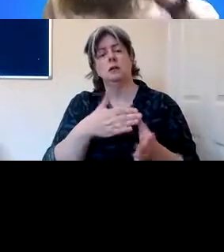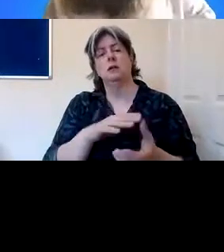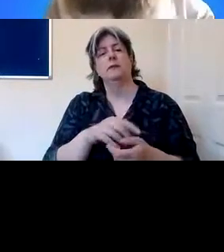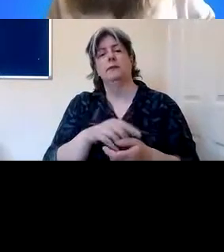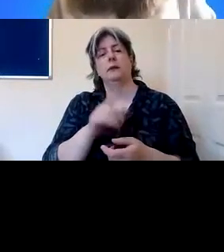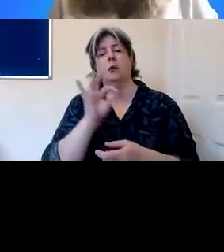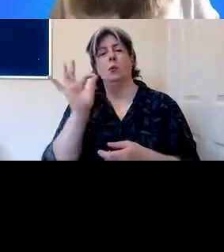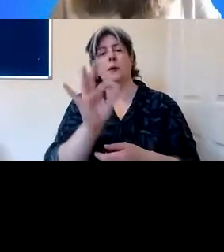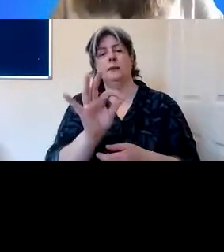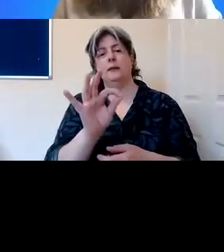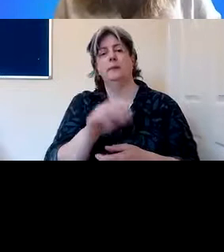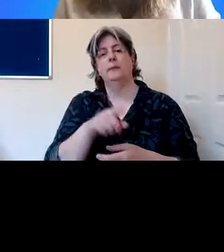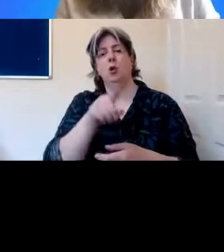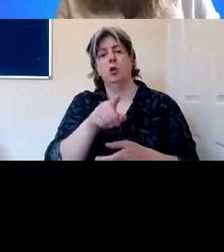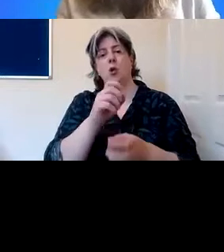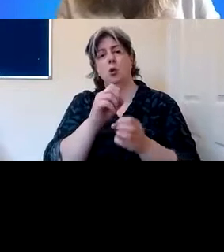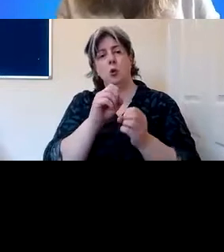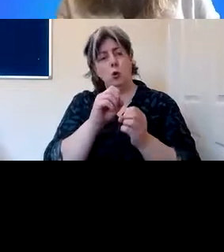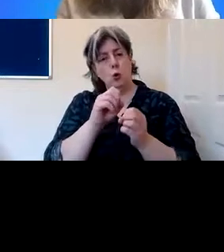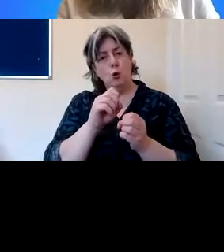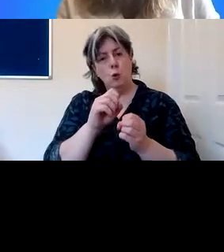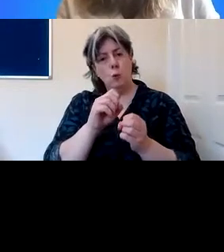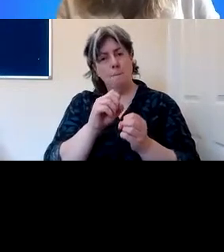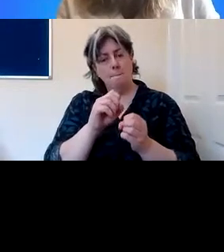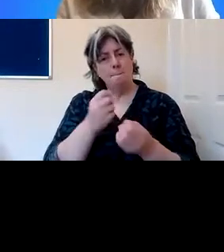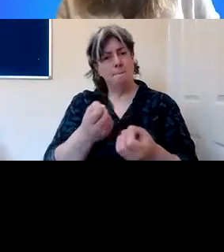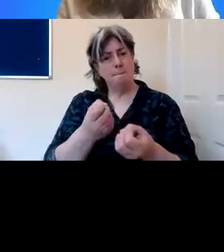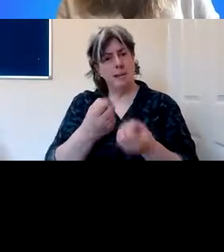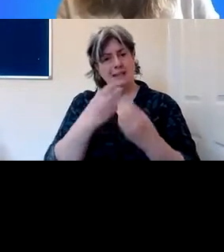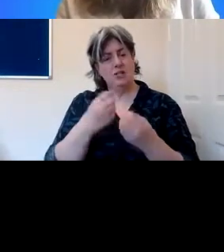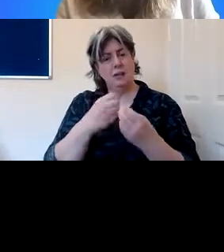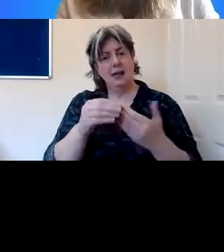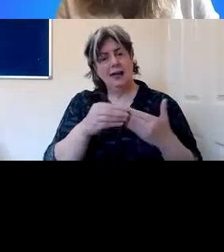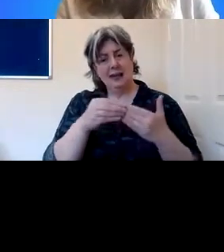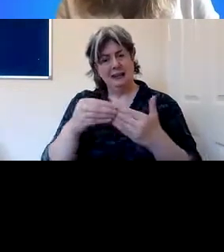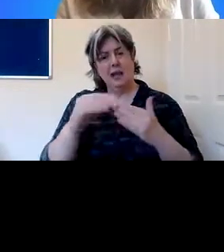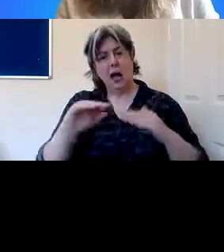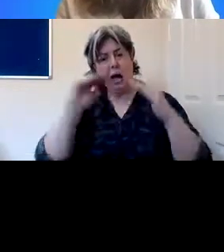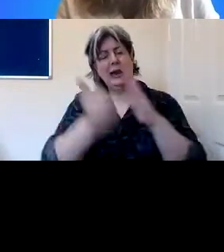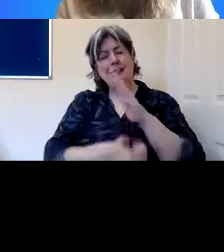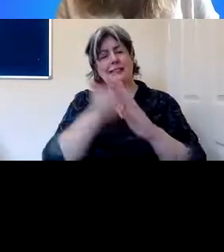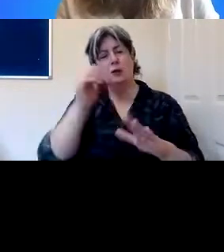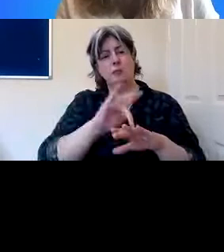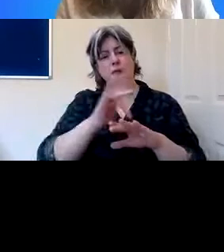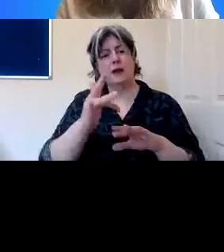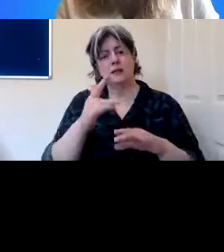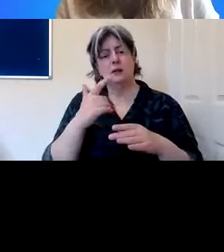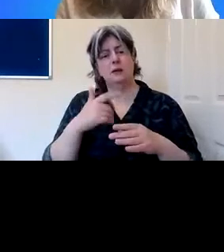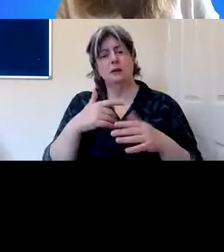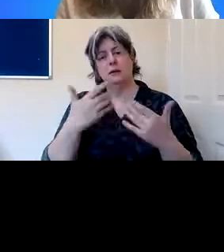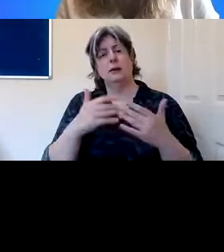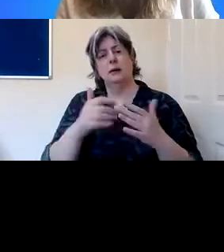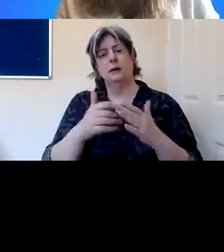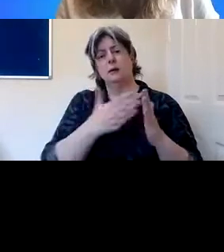the question is, you mentioned that leaders are highly skilled professionals with a plethora of quality abilities. Currently, a per pay